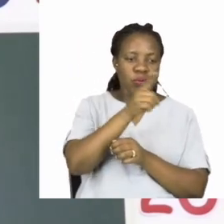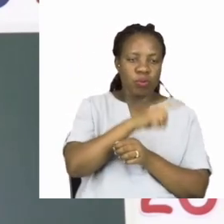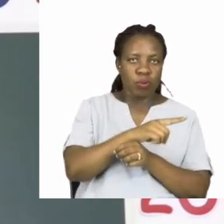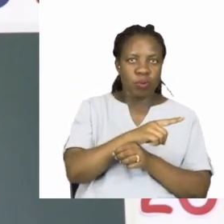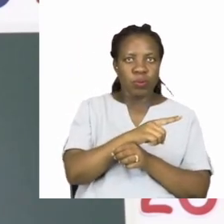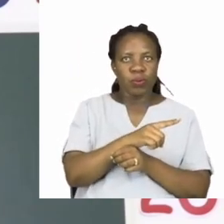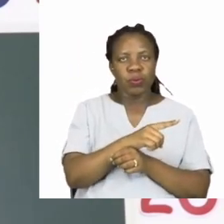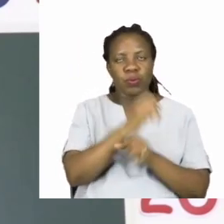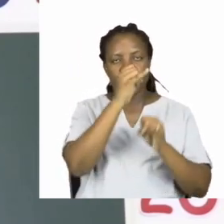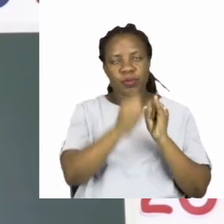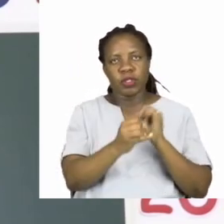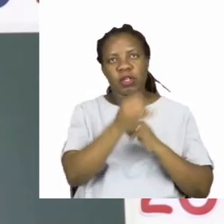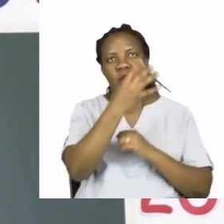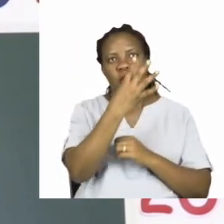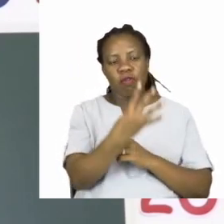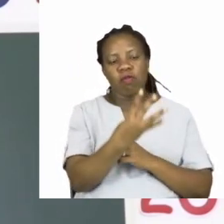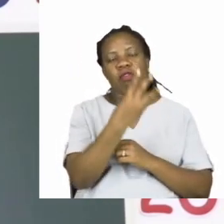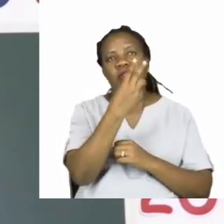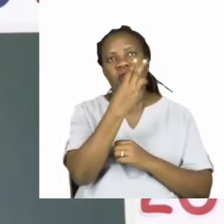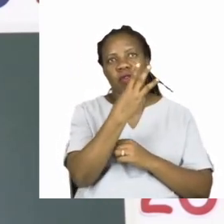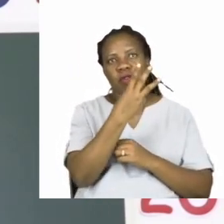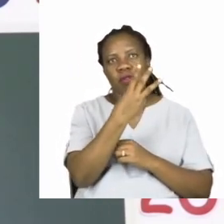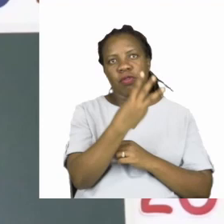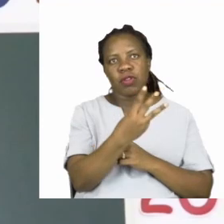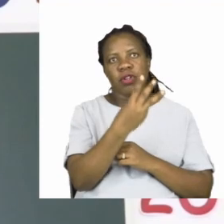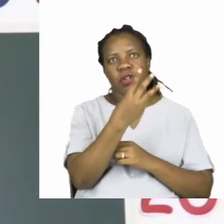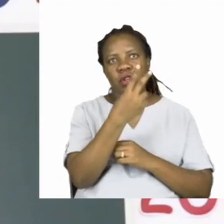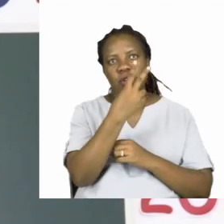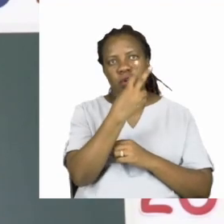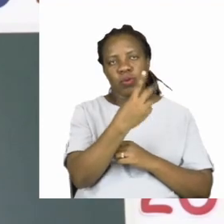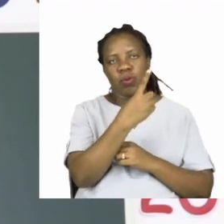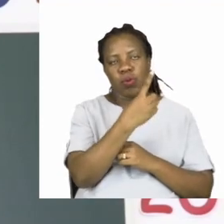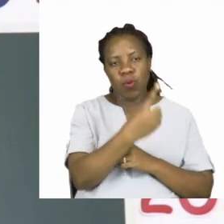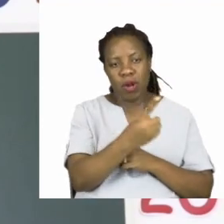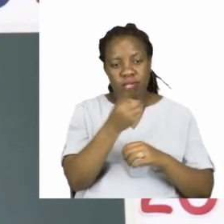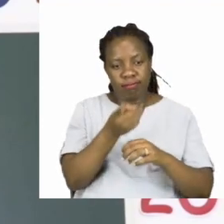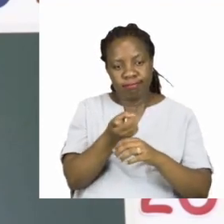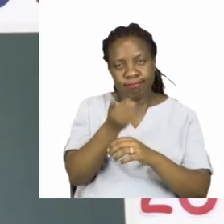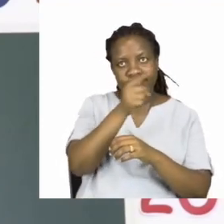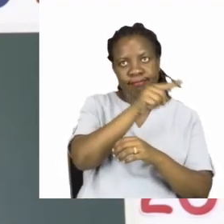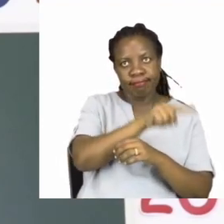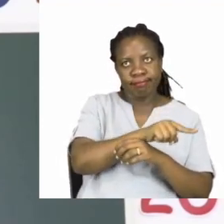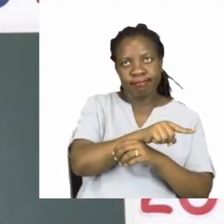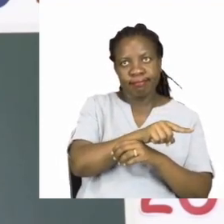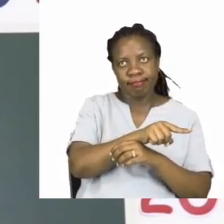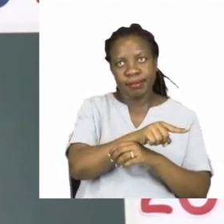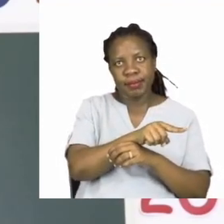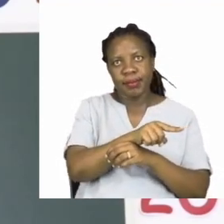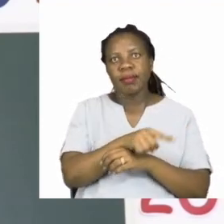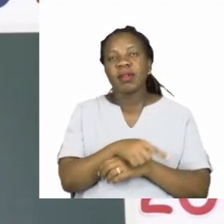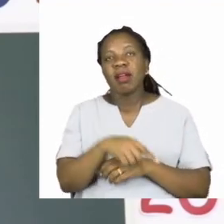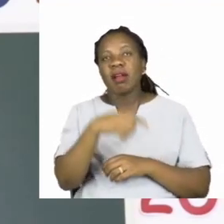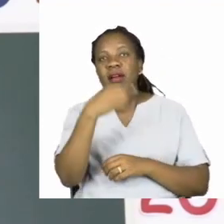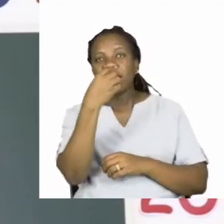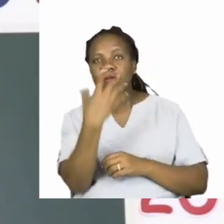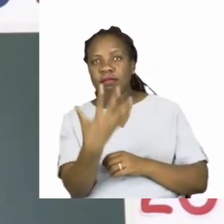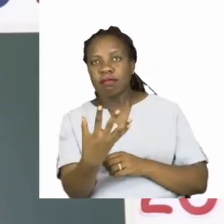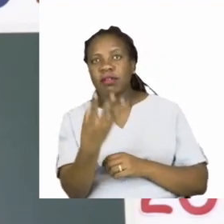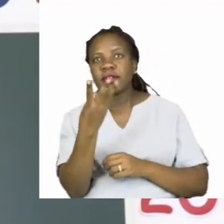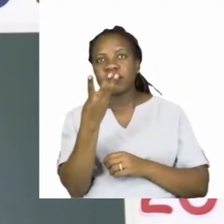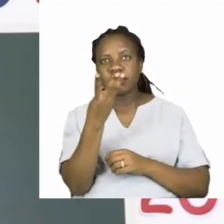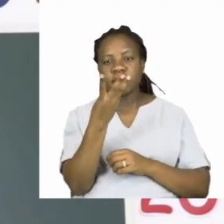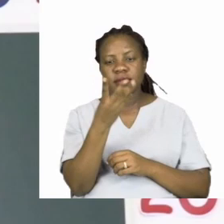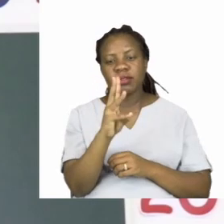So 4 to 1, we know we are rounding down, and 5 to 9, we know we